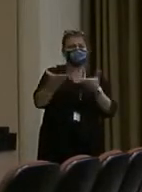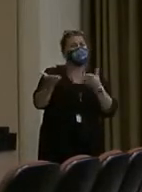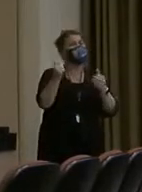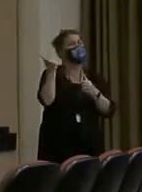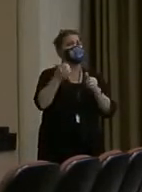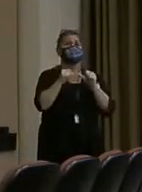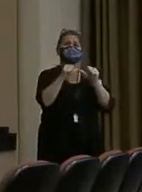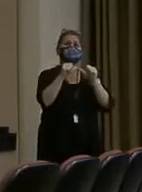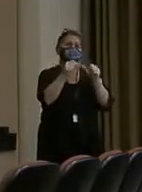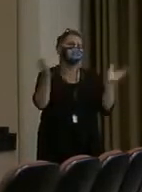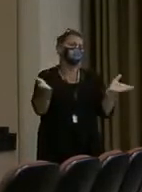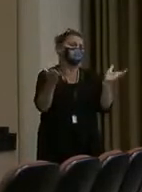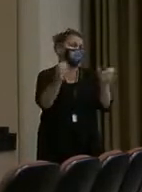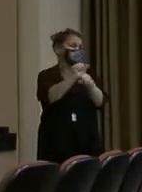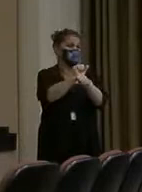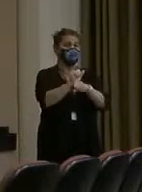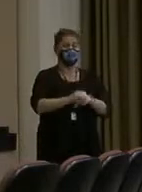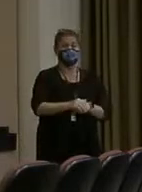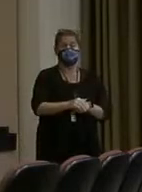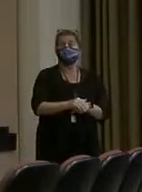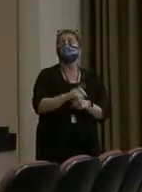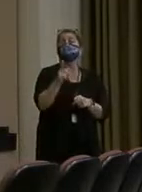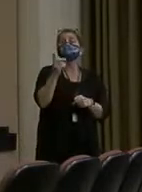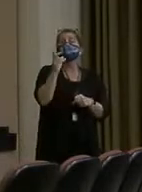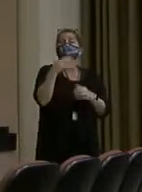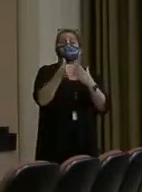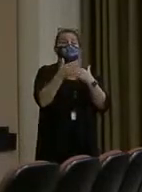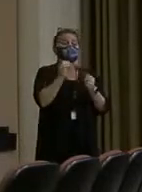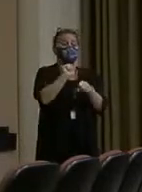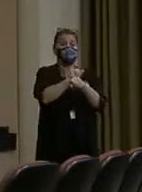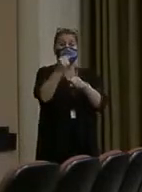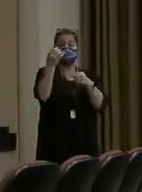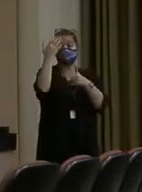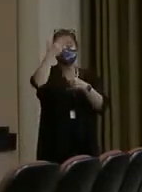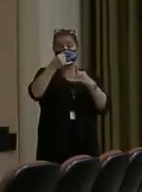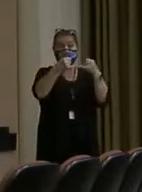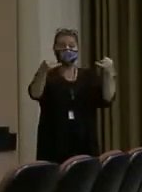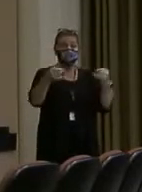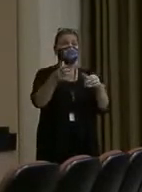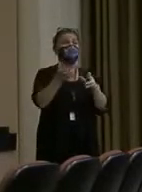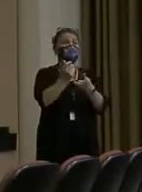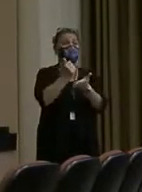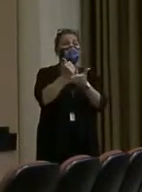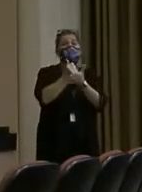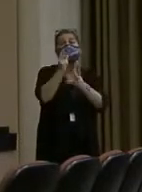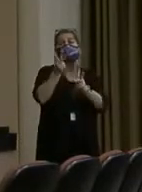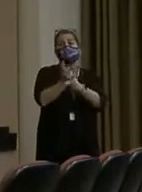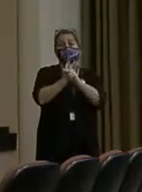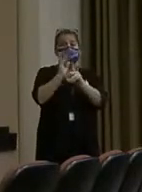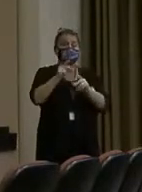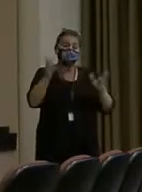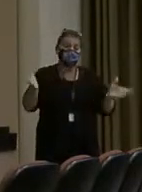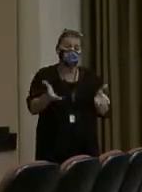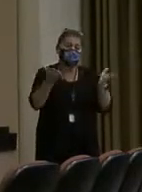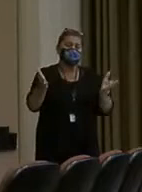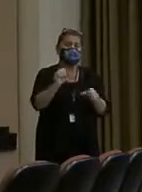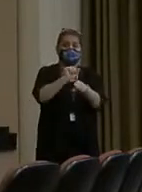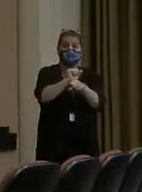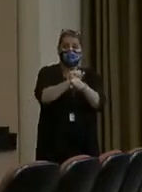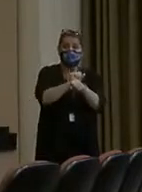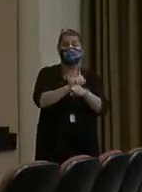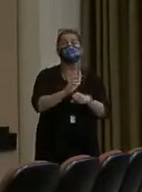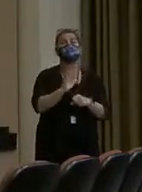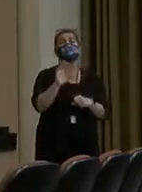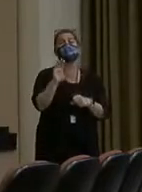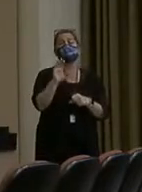along through all of this. And whether working on the front lines or helping keep hospitals and care facilities afloat, as